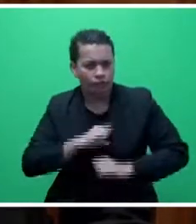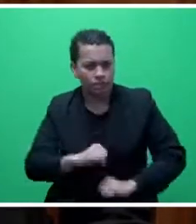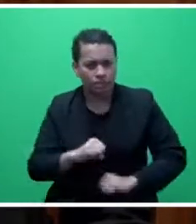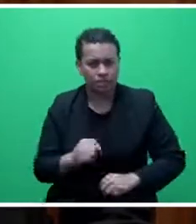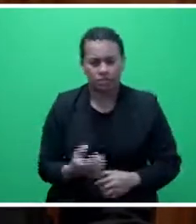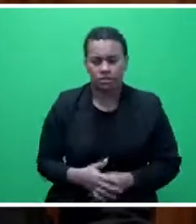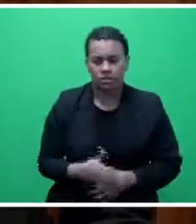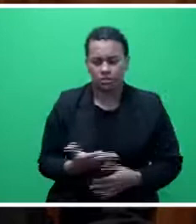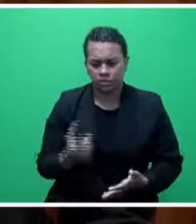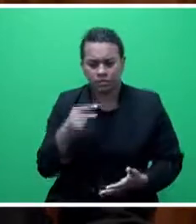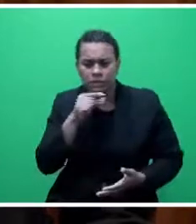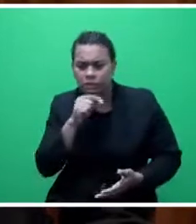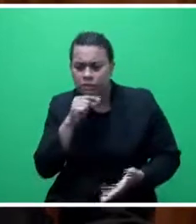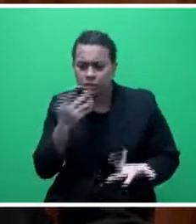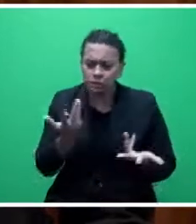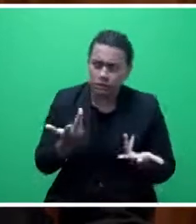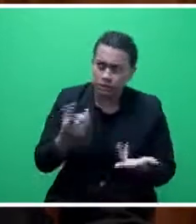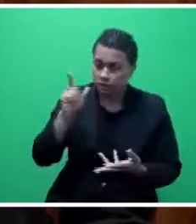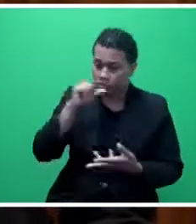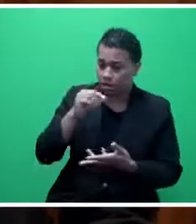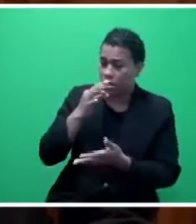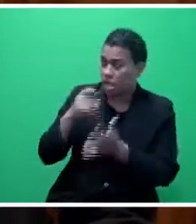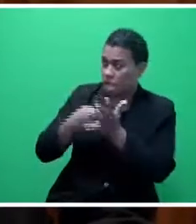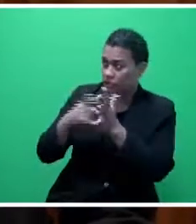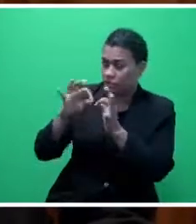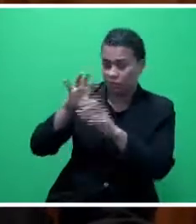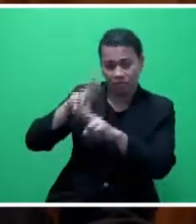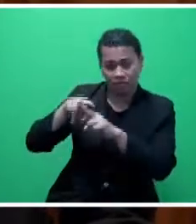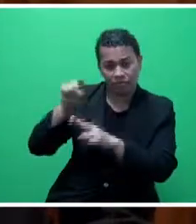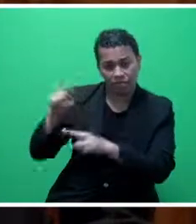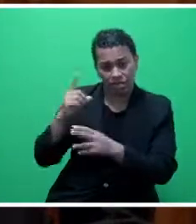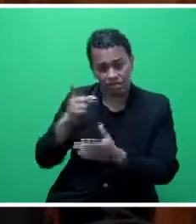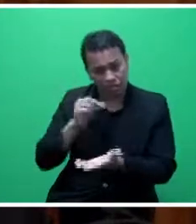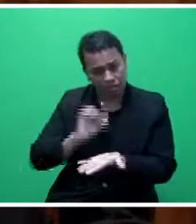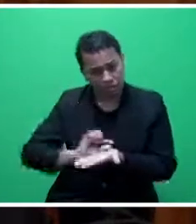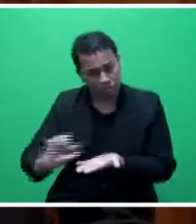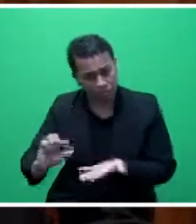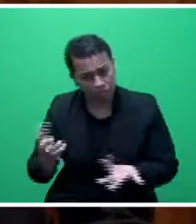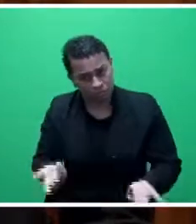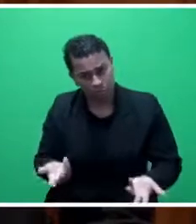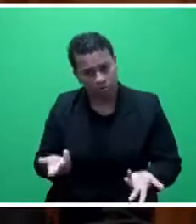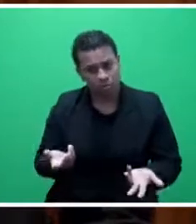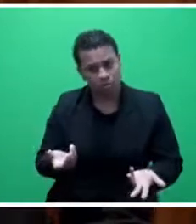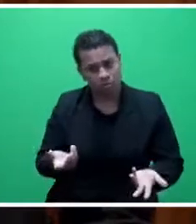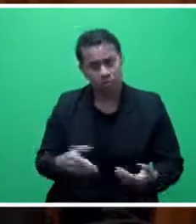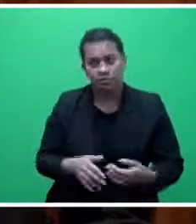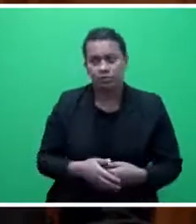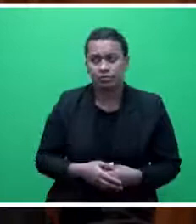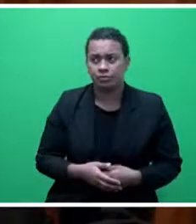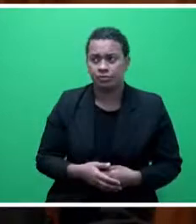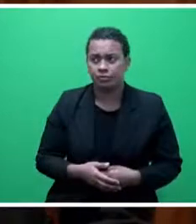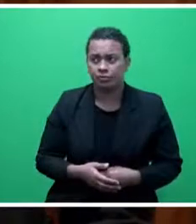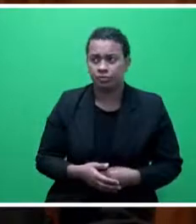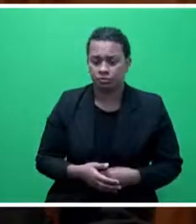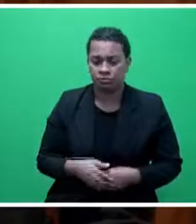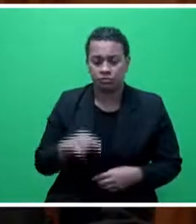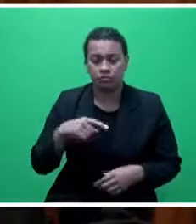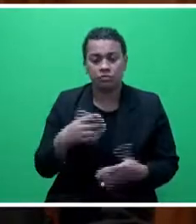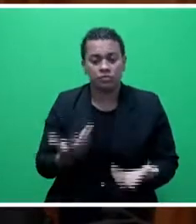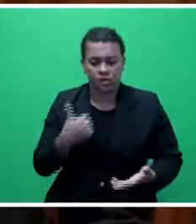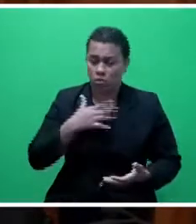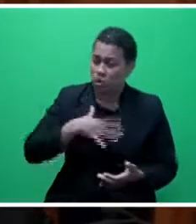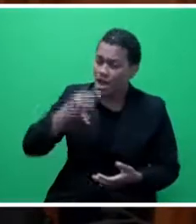way the country is governed. And when we ask some questions, we are told